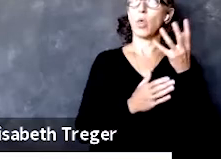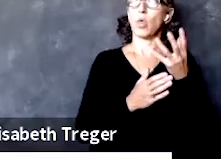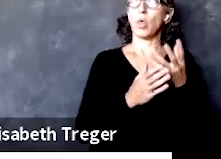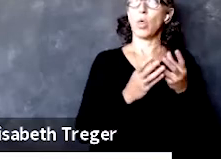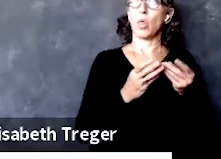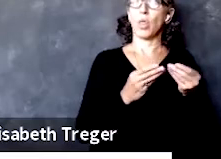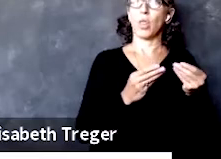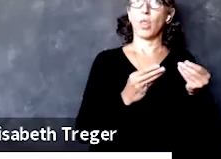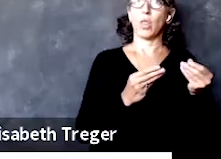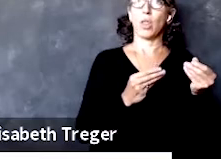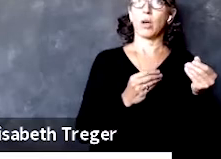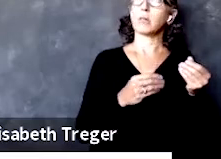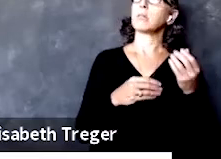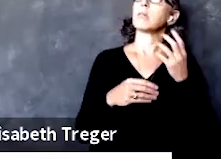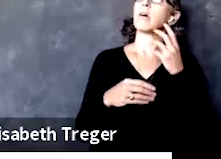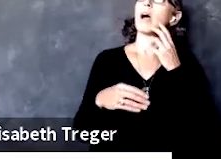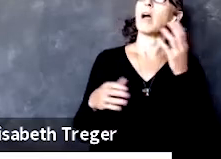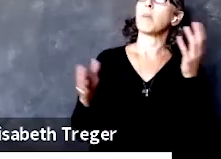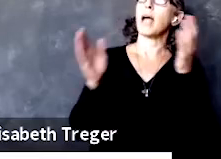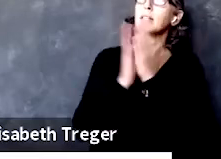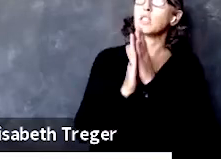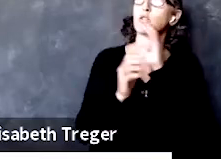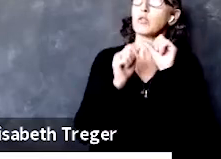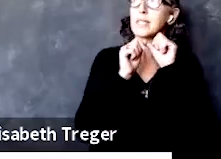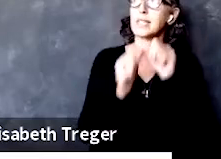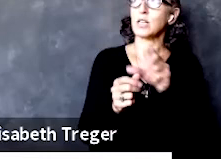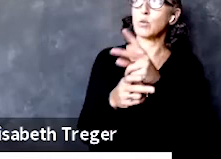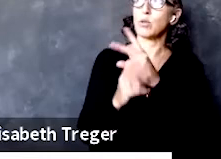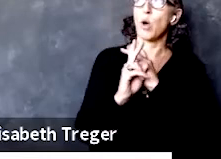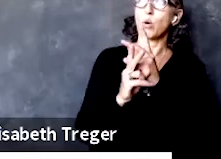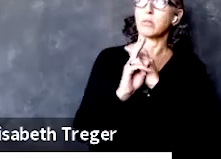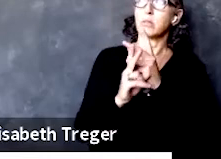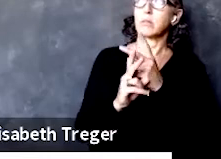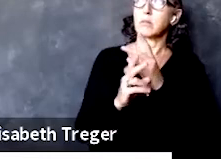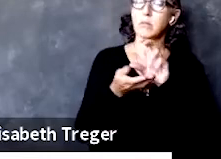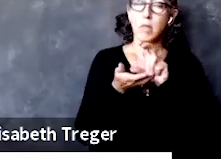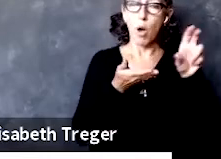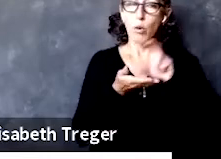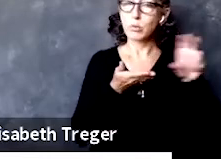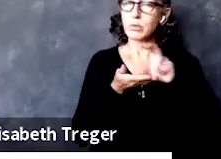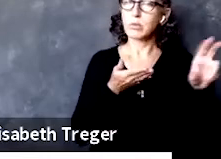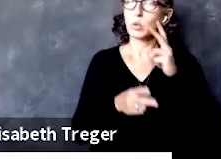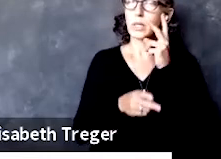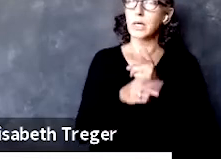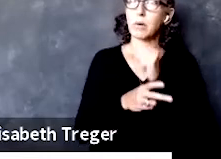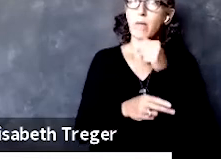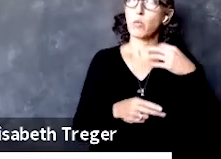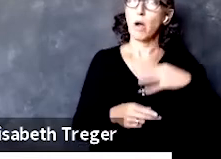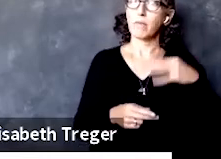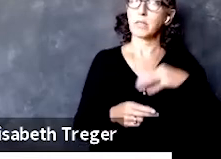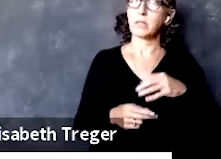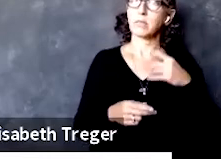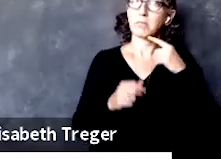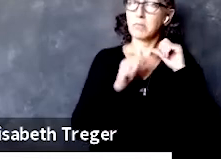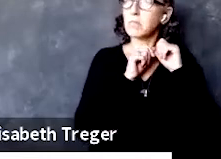to finally continue the loans that are so important to keeping nonprofits like mine going. Or you can talk about the effect